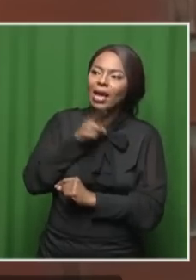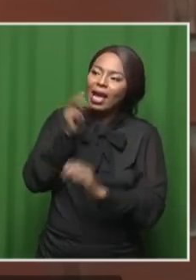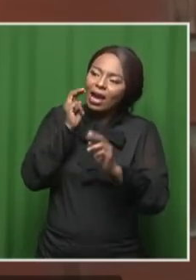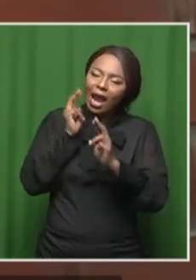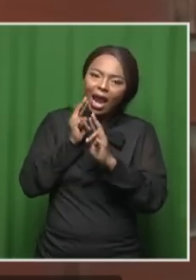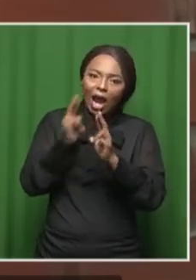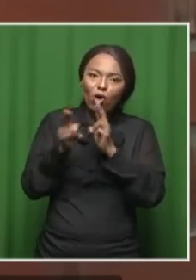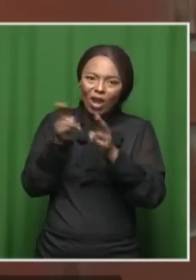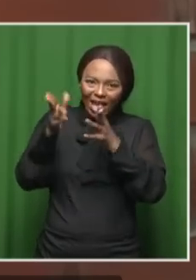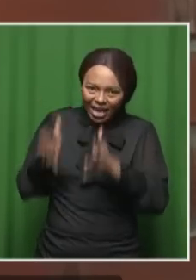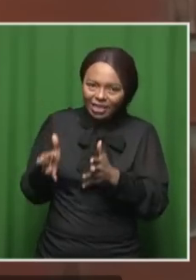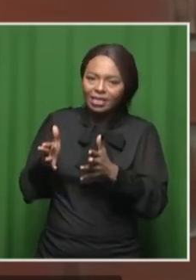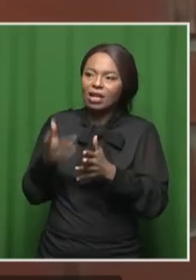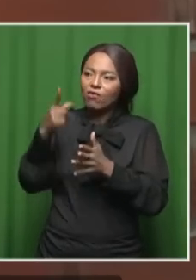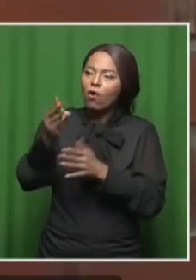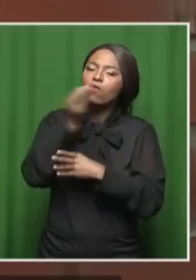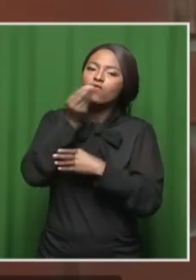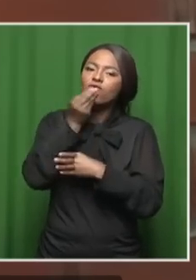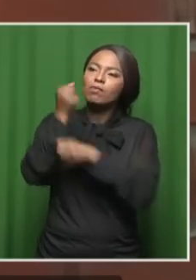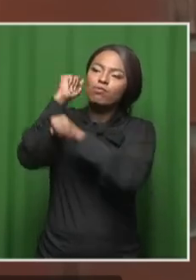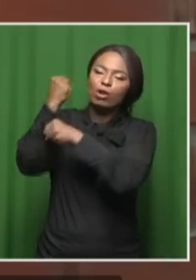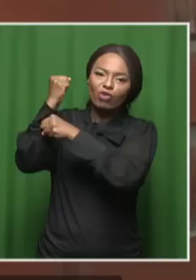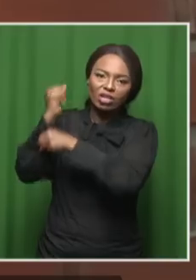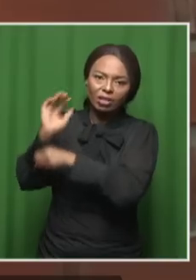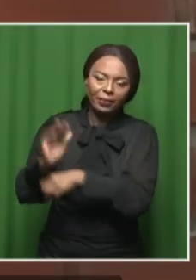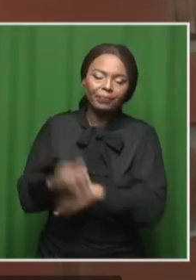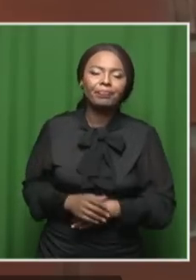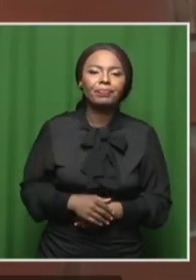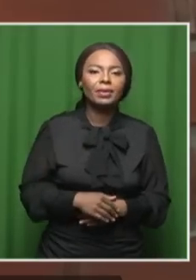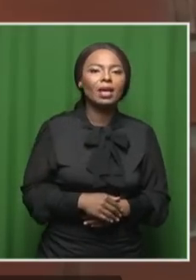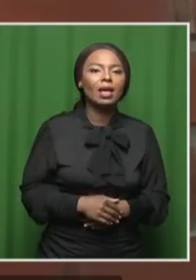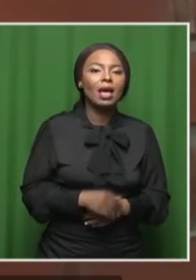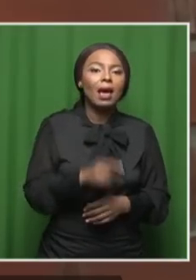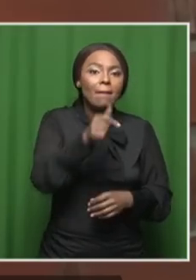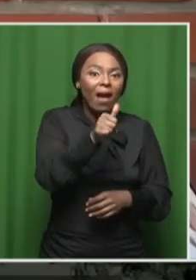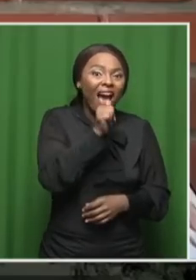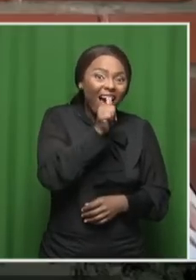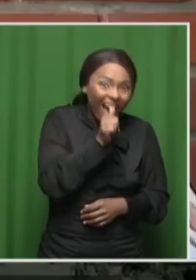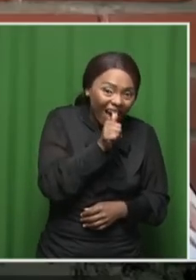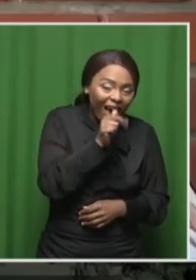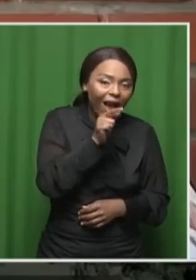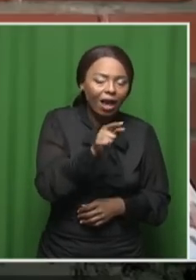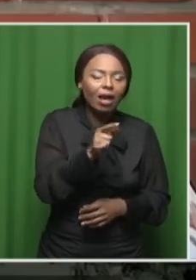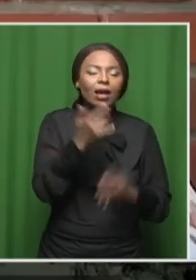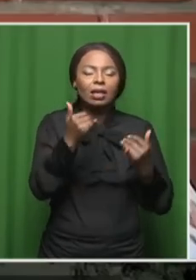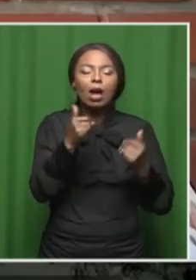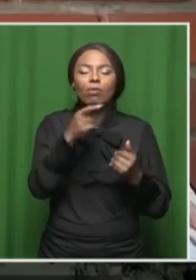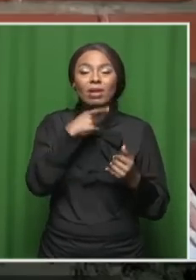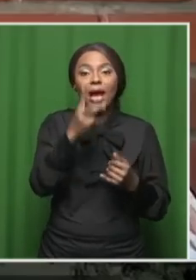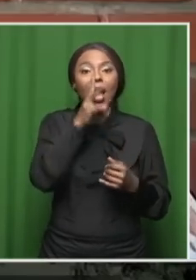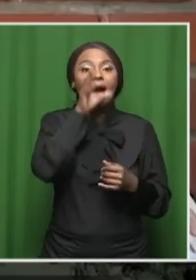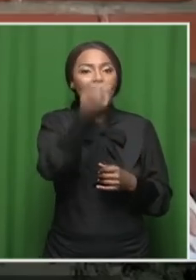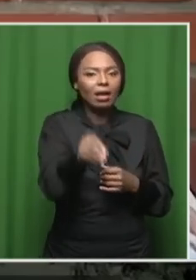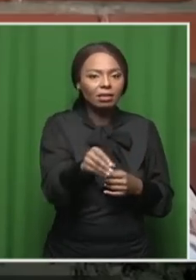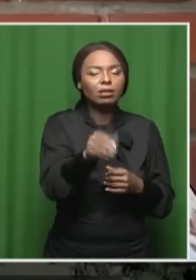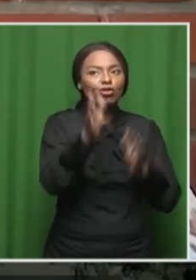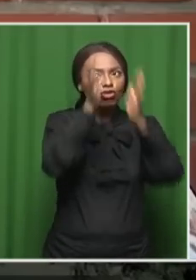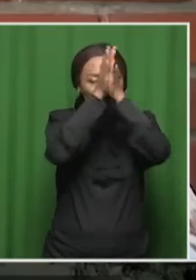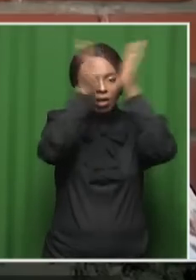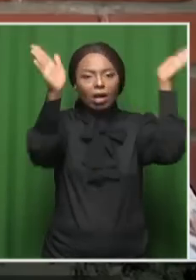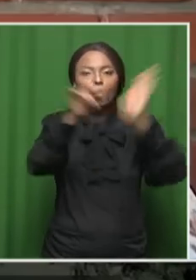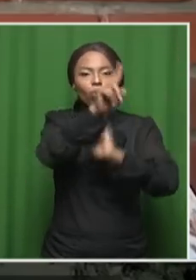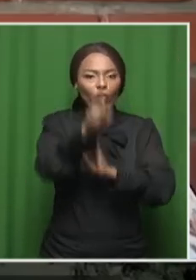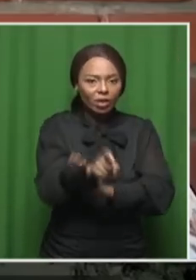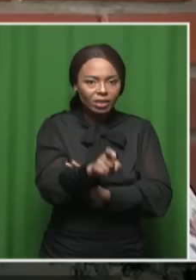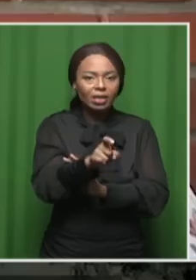regulation in terms of your food manufacturing. If we look at peanut butter, and I'm asking this as a genuinely serious question,